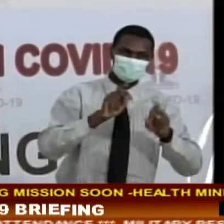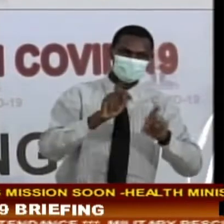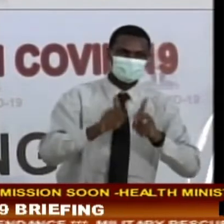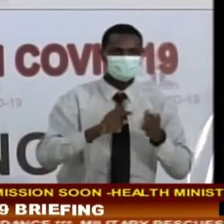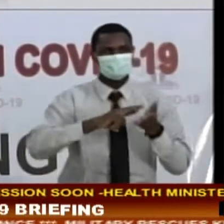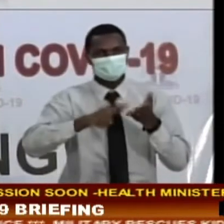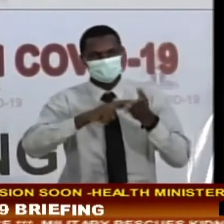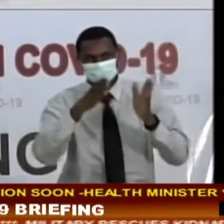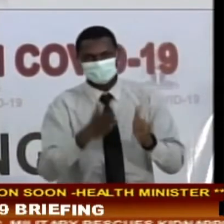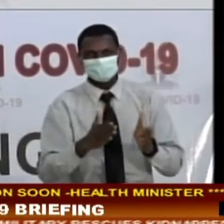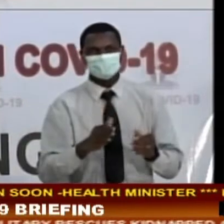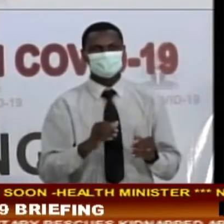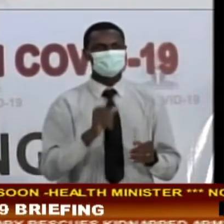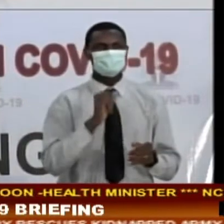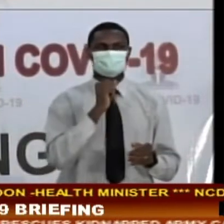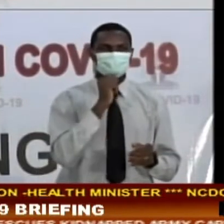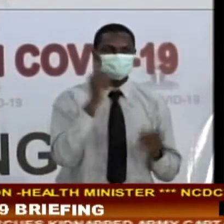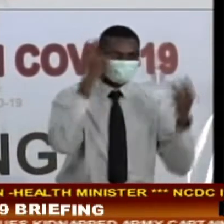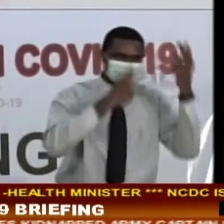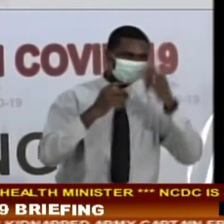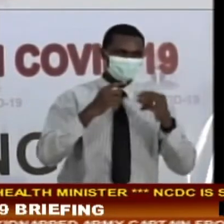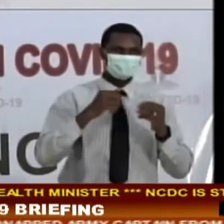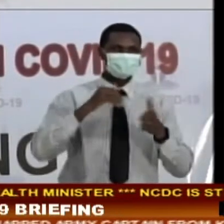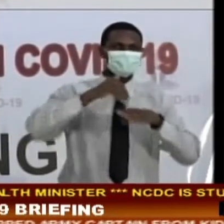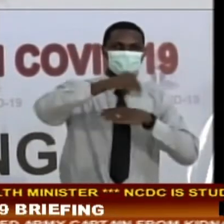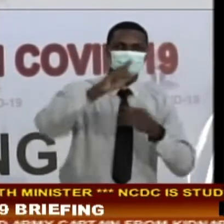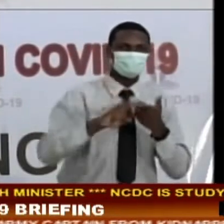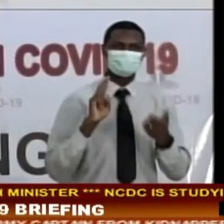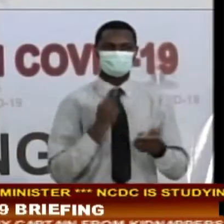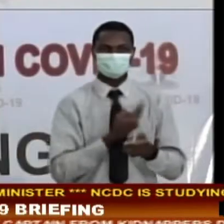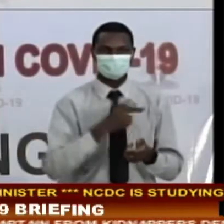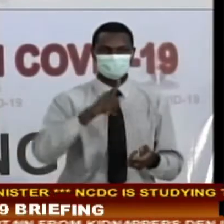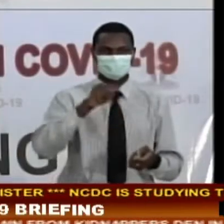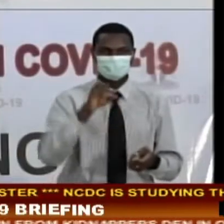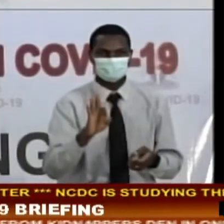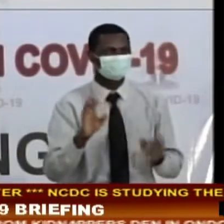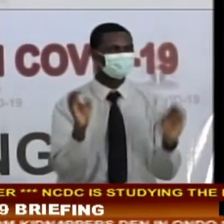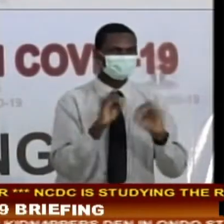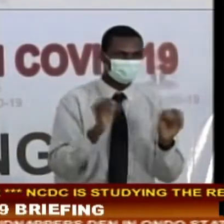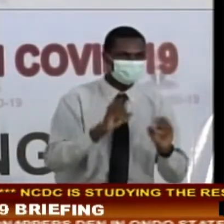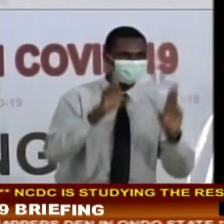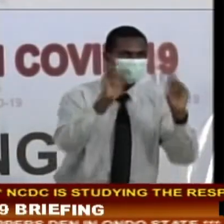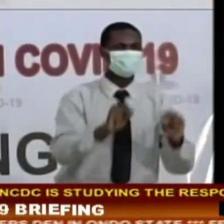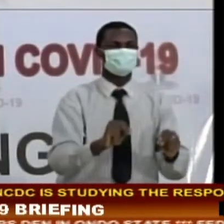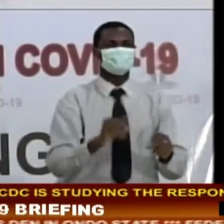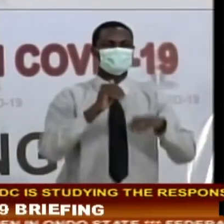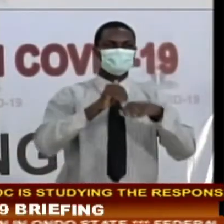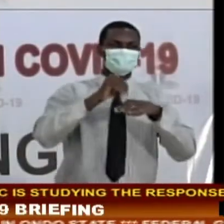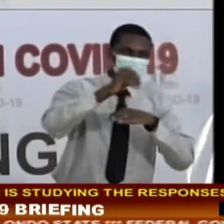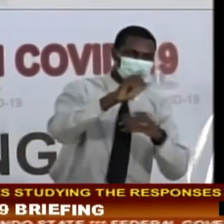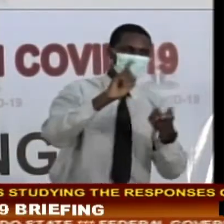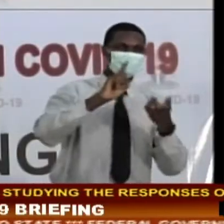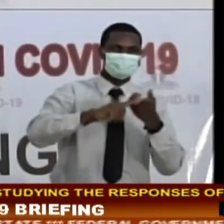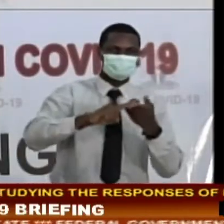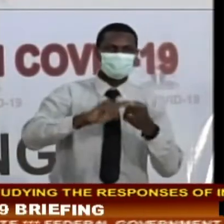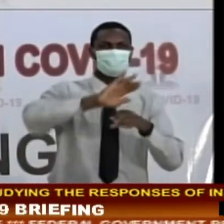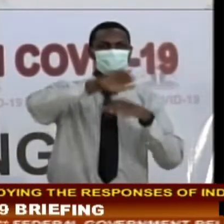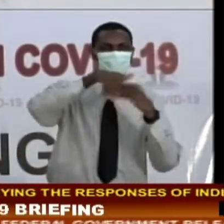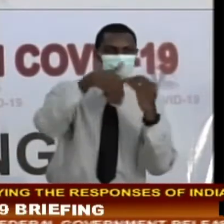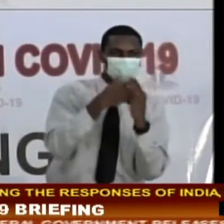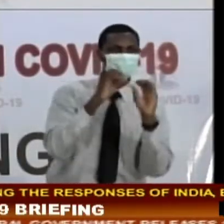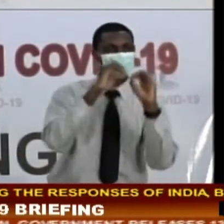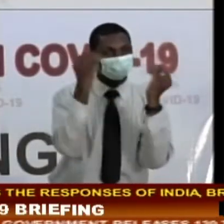don't bother sending them to the task force send them to the institutions that have been set up by government to